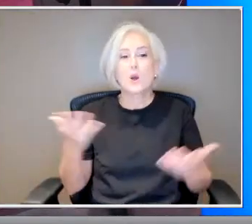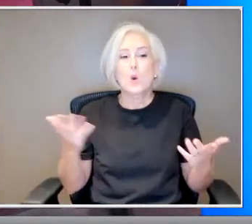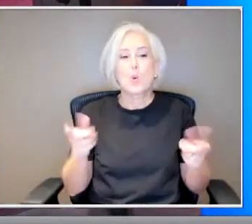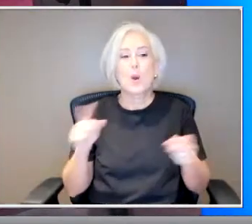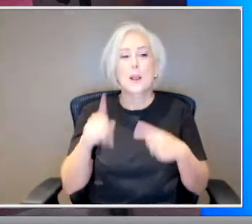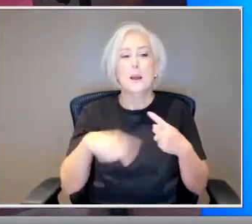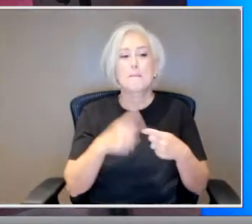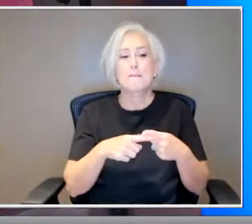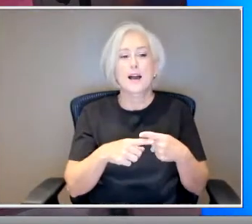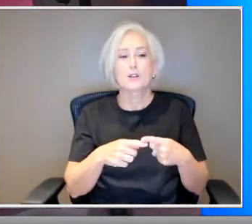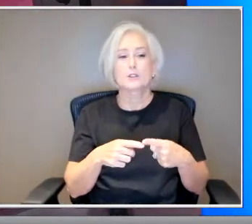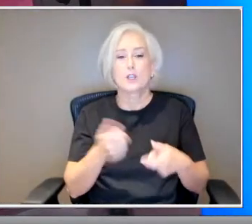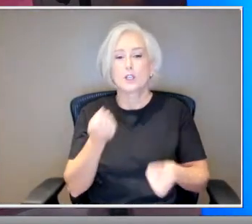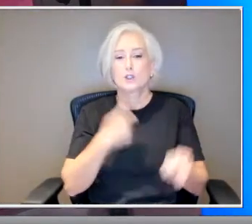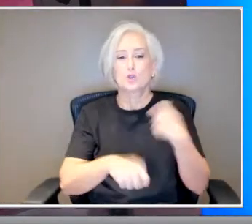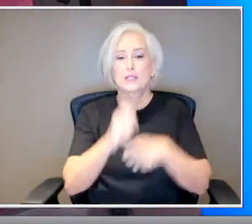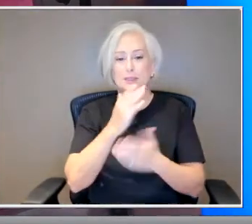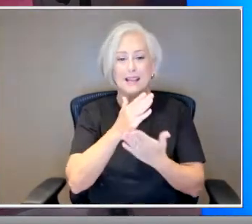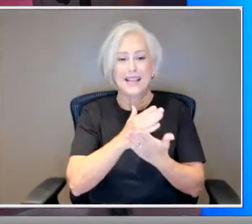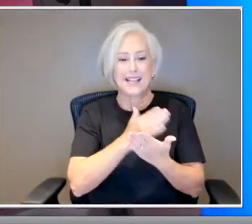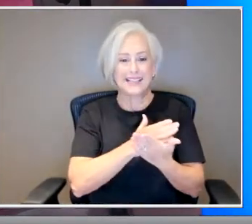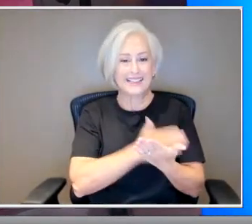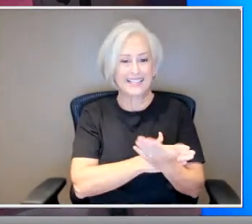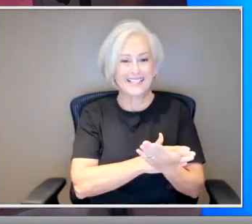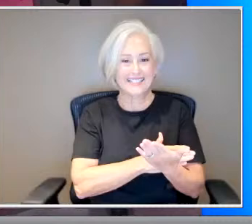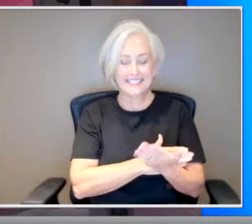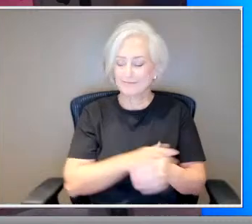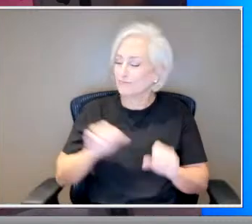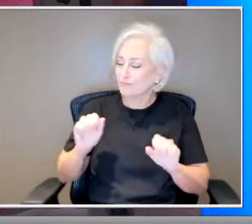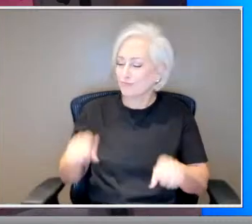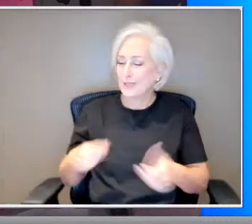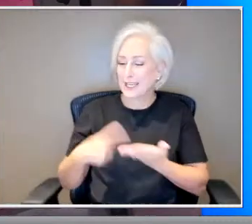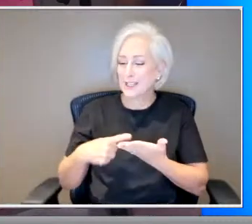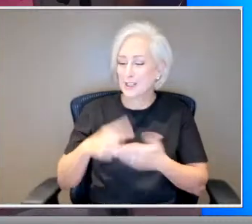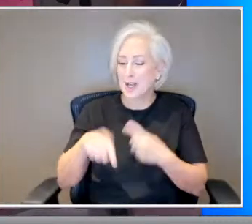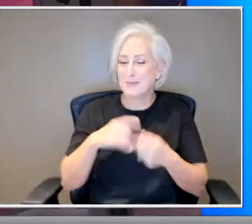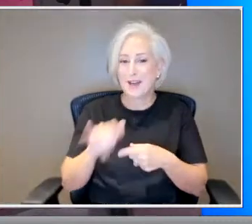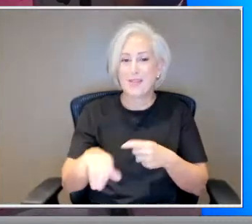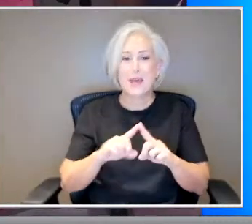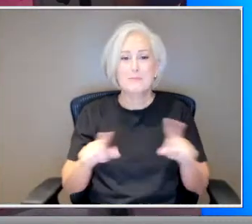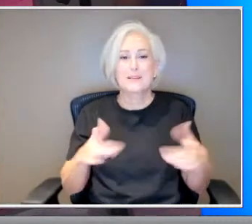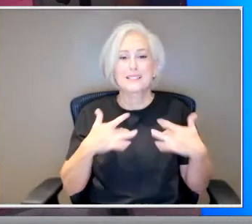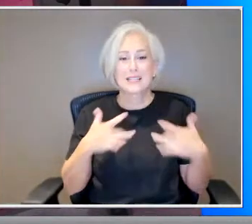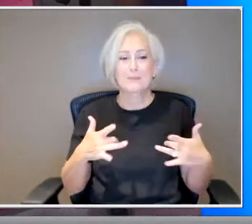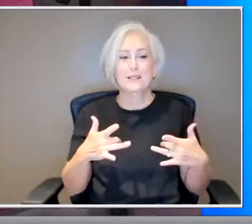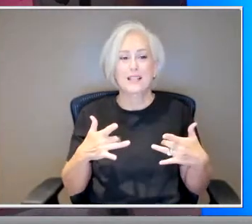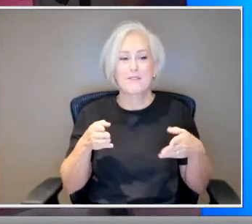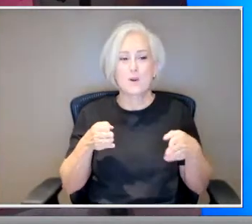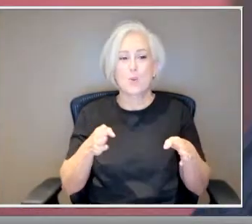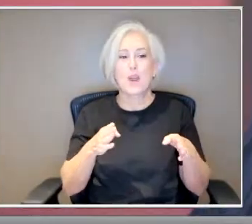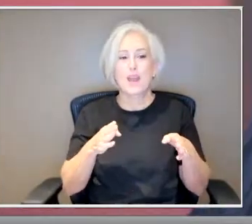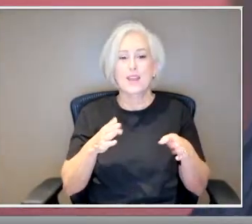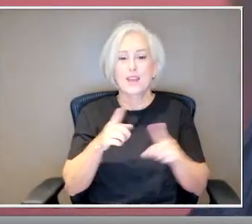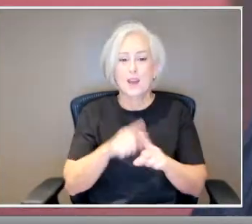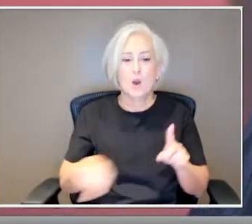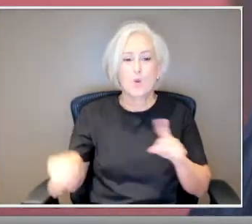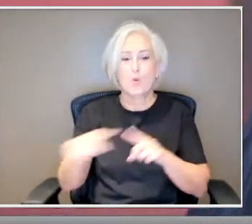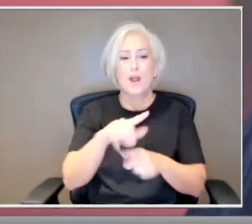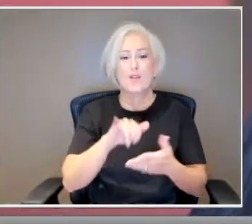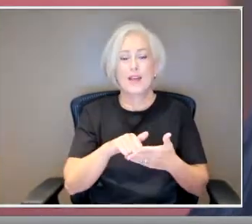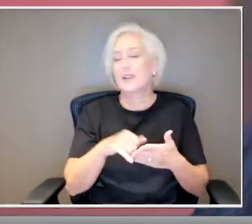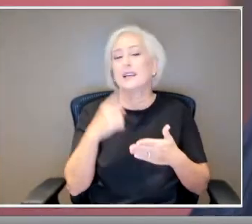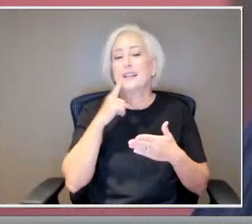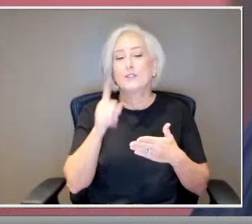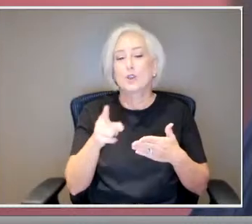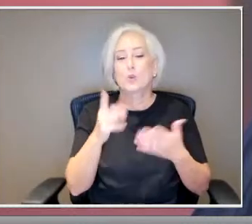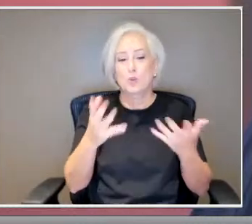though? Yeah, we can talk. We can talk about that, but usually we have ways around that too. If there's something you really want to do for a period of time and you're very stable, we